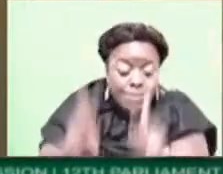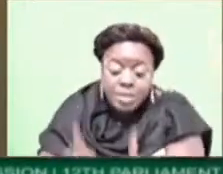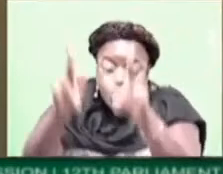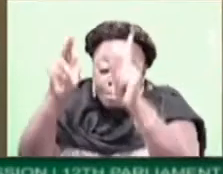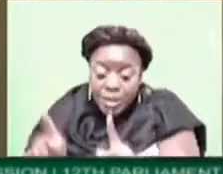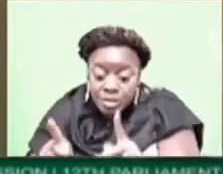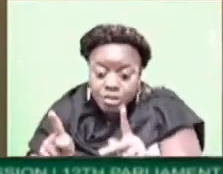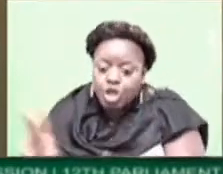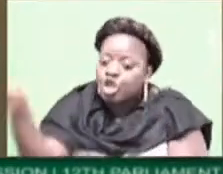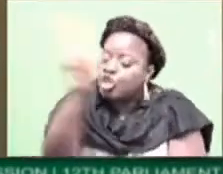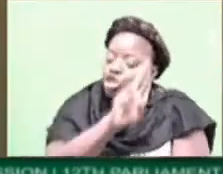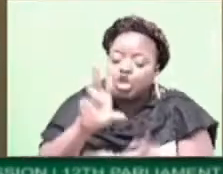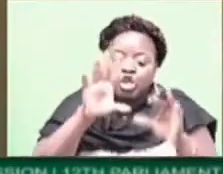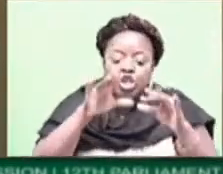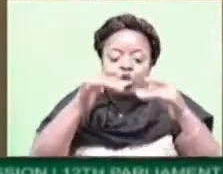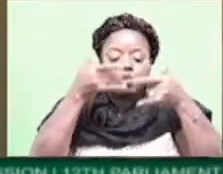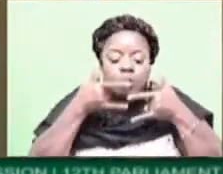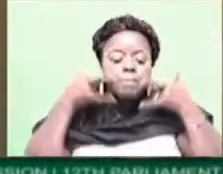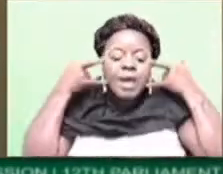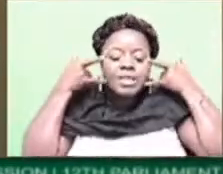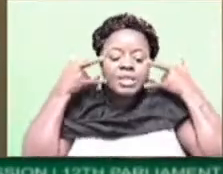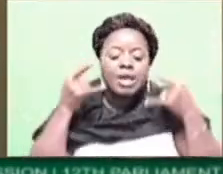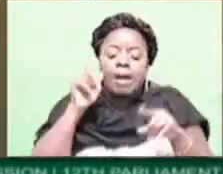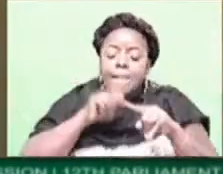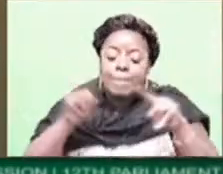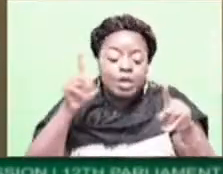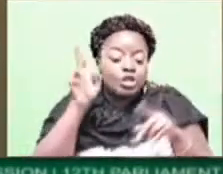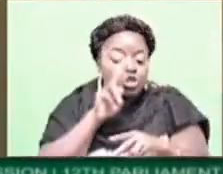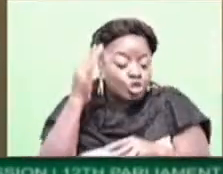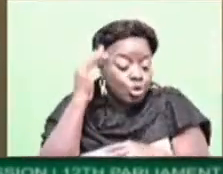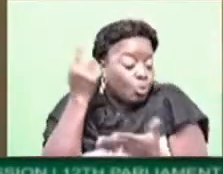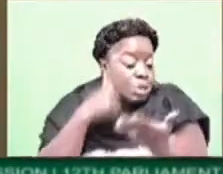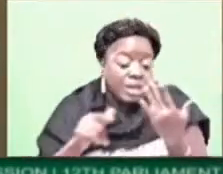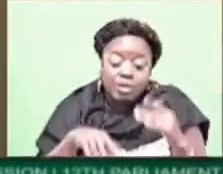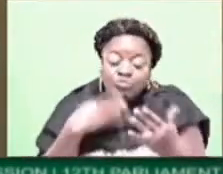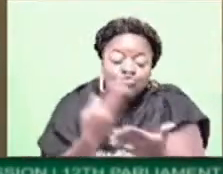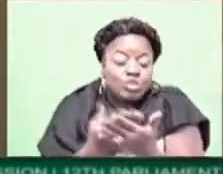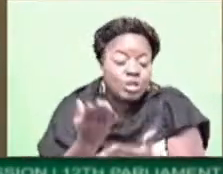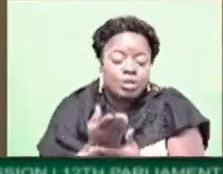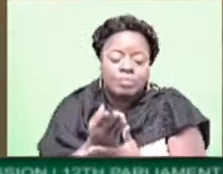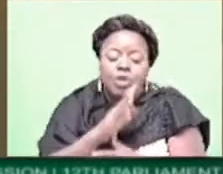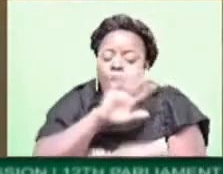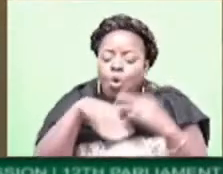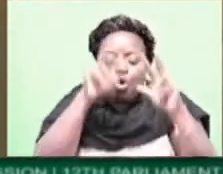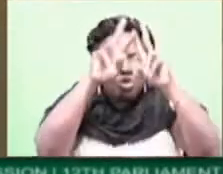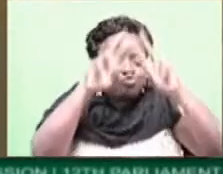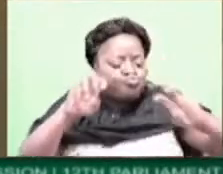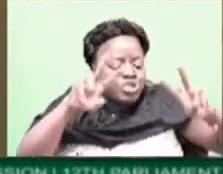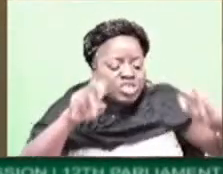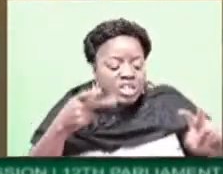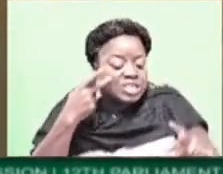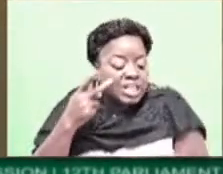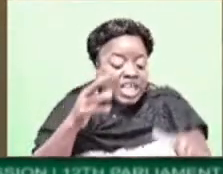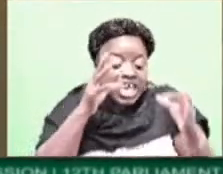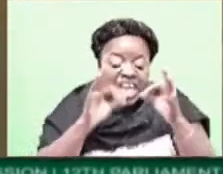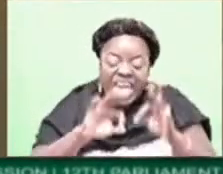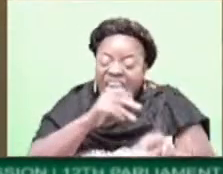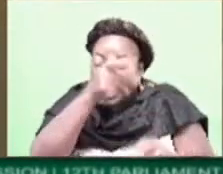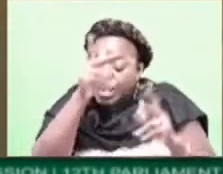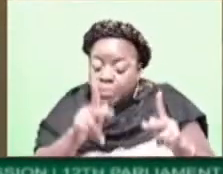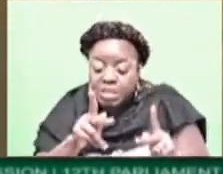can't get there. And all the research suggests that any population that could get up to about